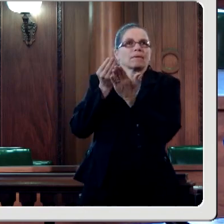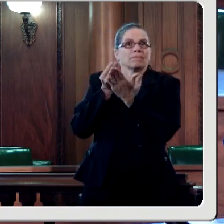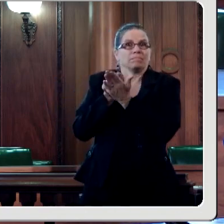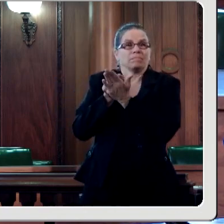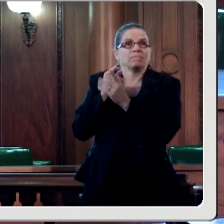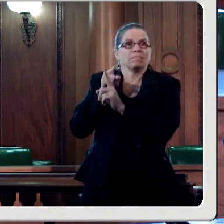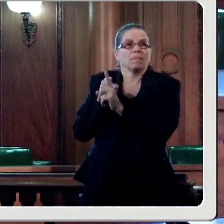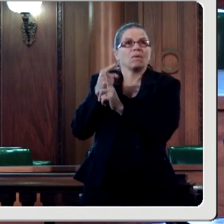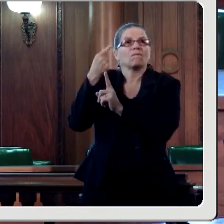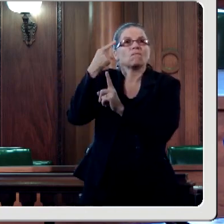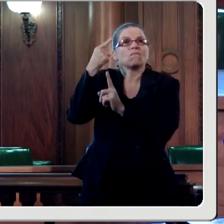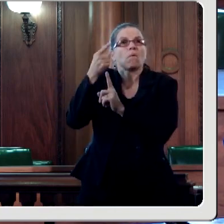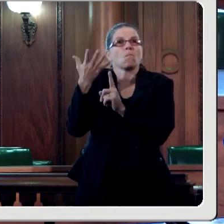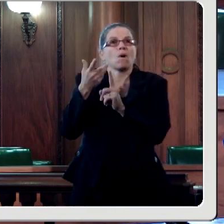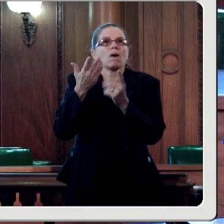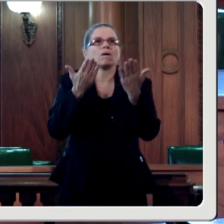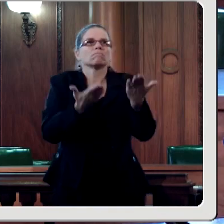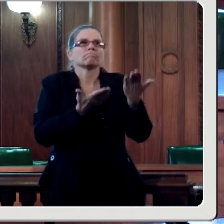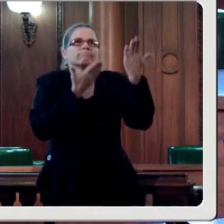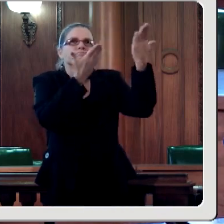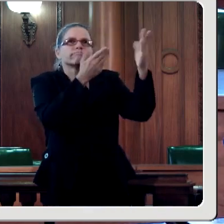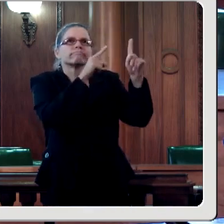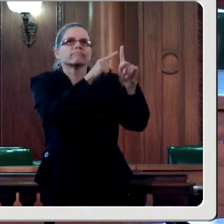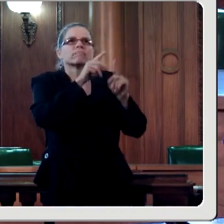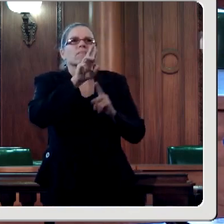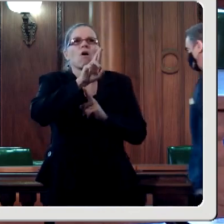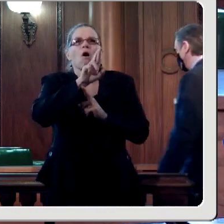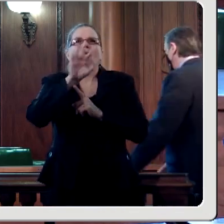Chief Development Officer of the City of Springfield, Tim Sheehan.